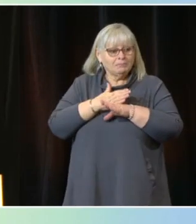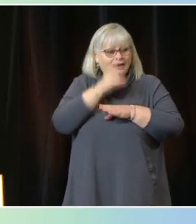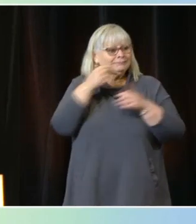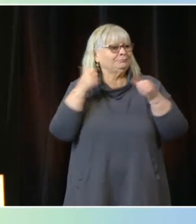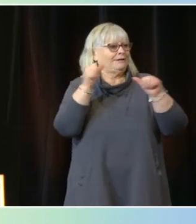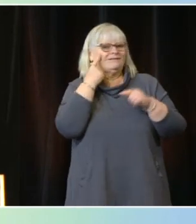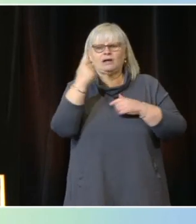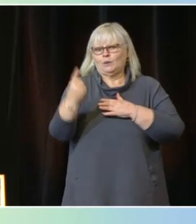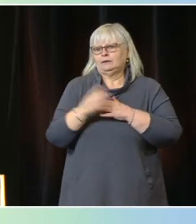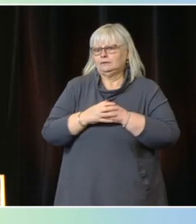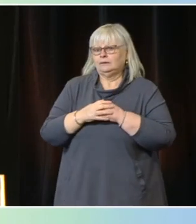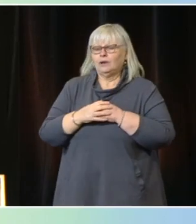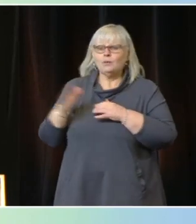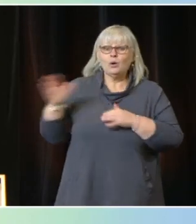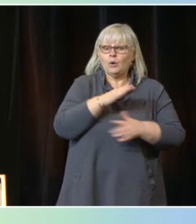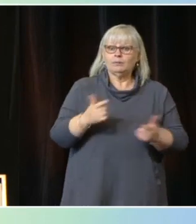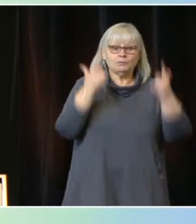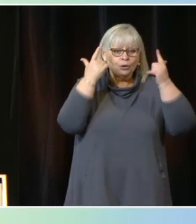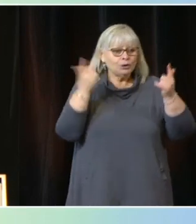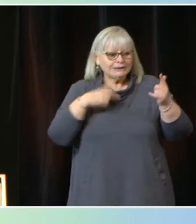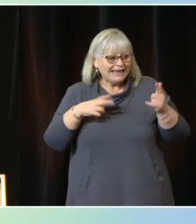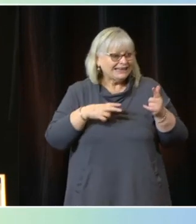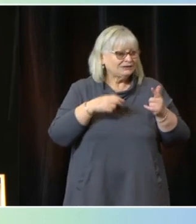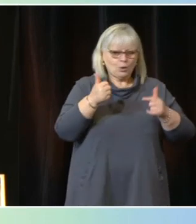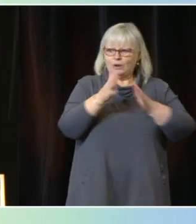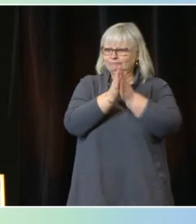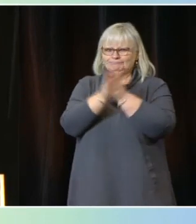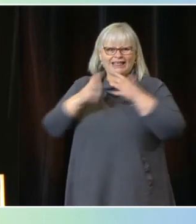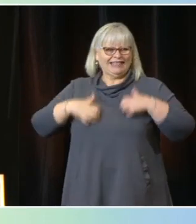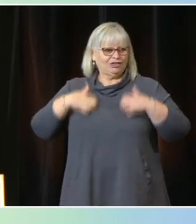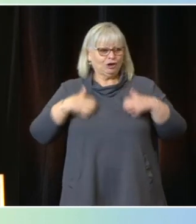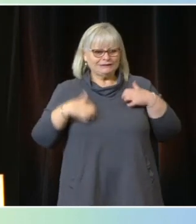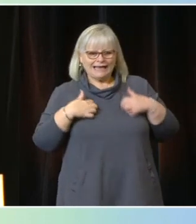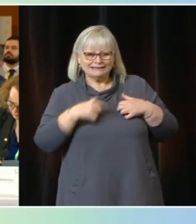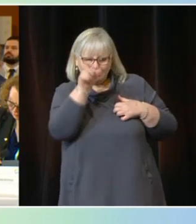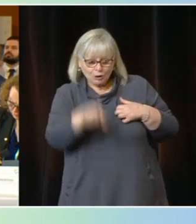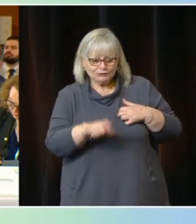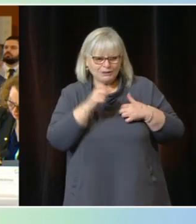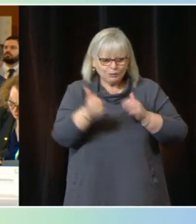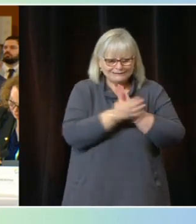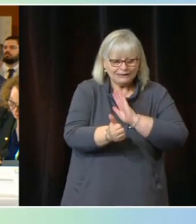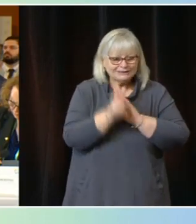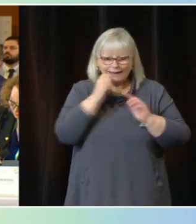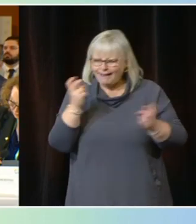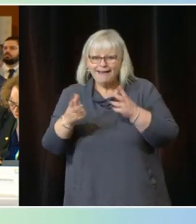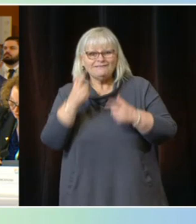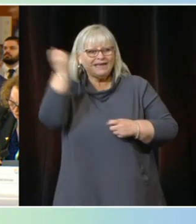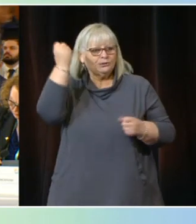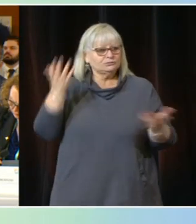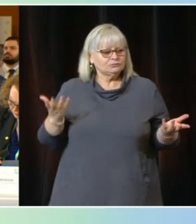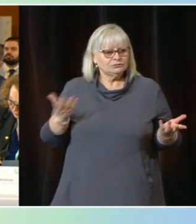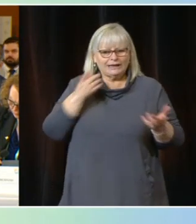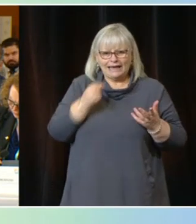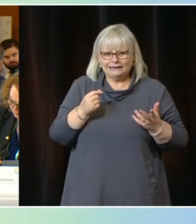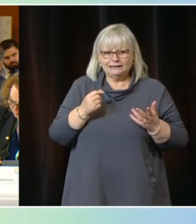and where every employer who needs a good enthusiastic well-trained worker can find one as well